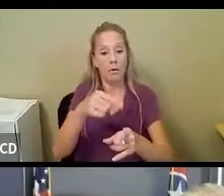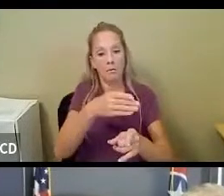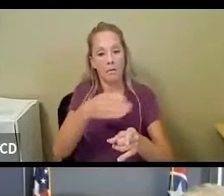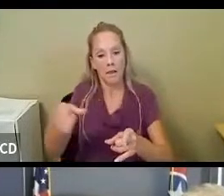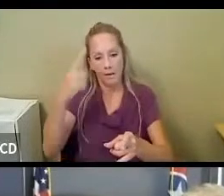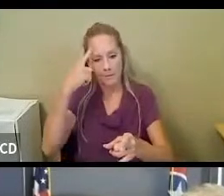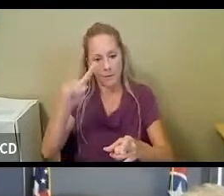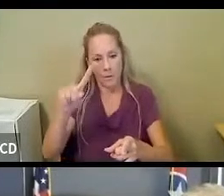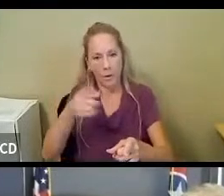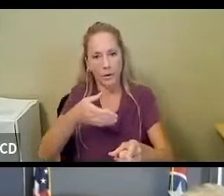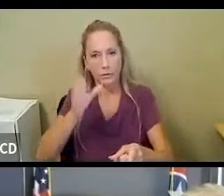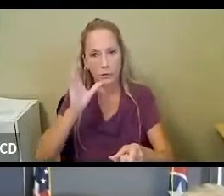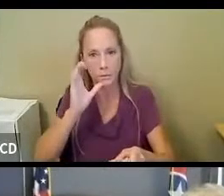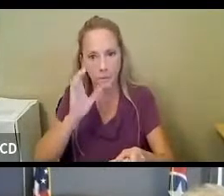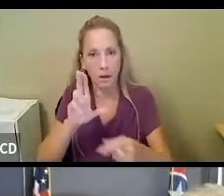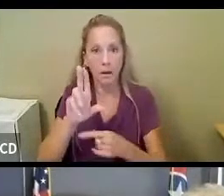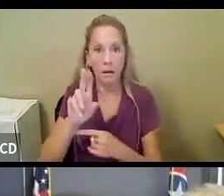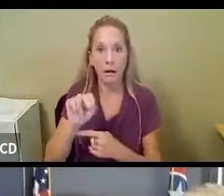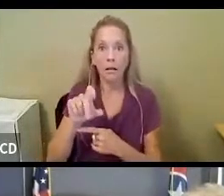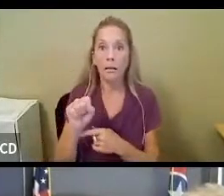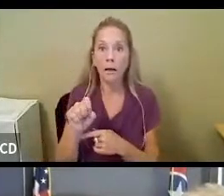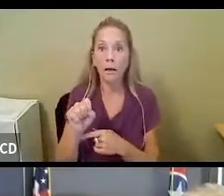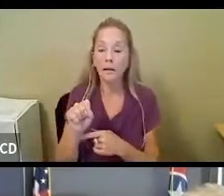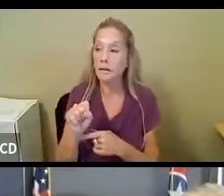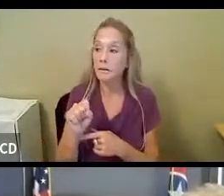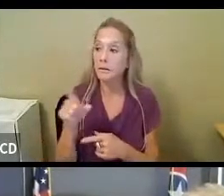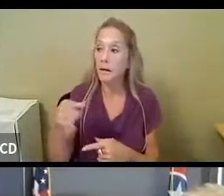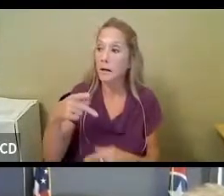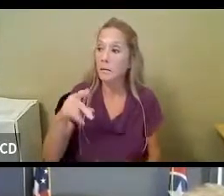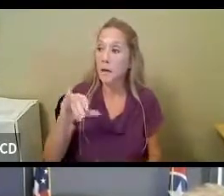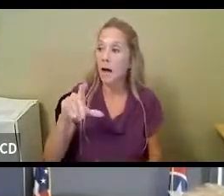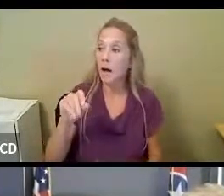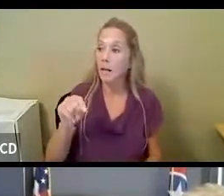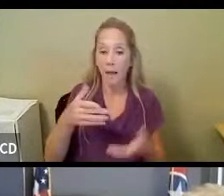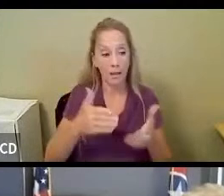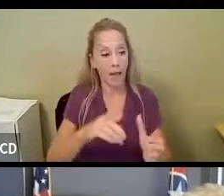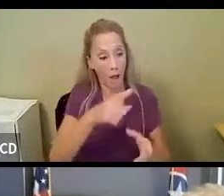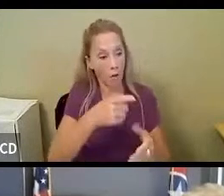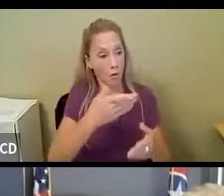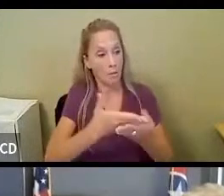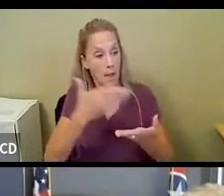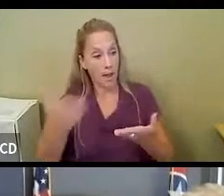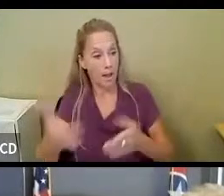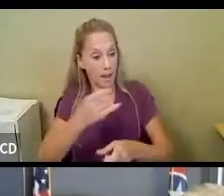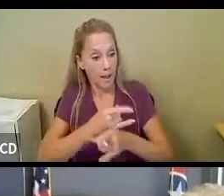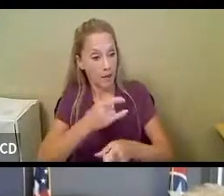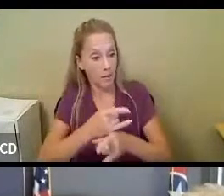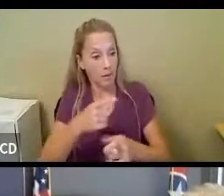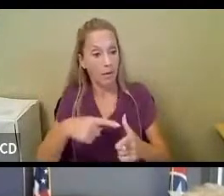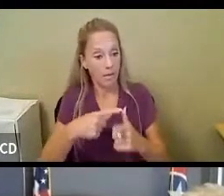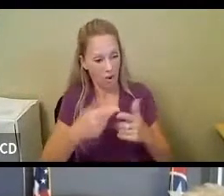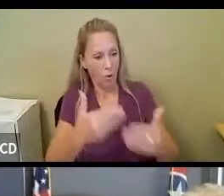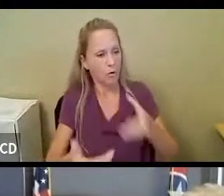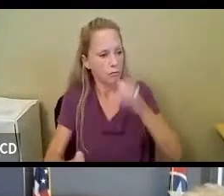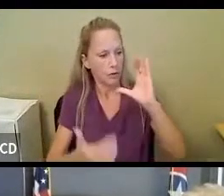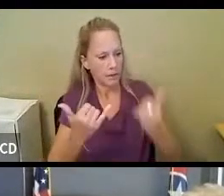So unless Pilot's allowing people to pop open a cold one while they're standing in there, the answer is no.